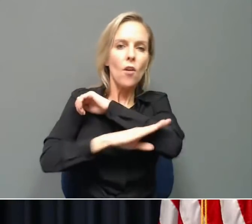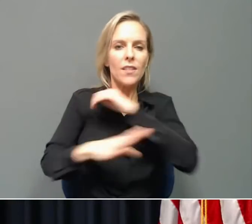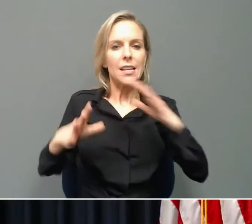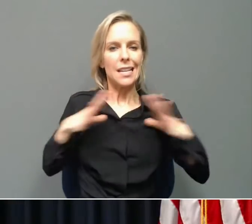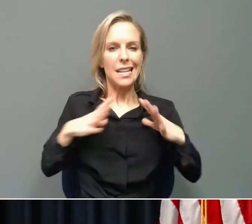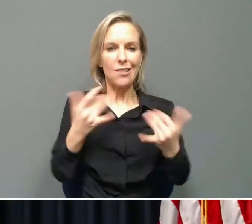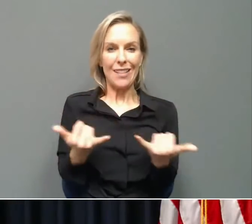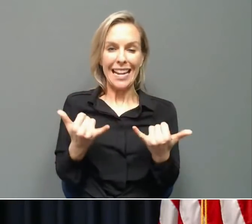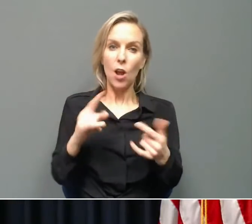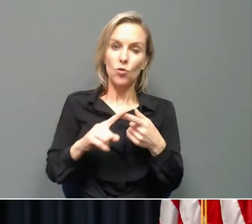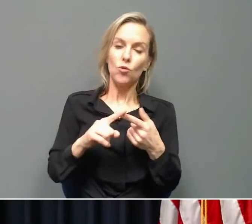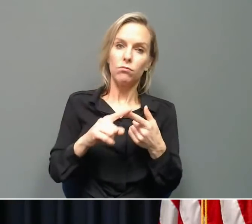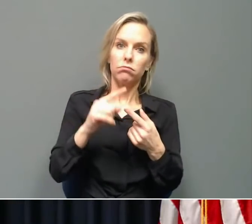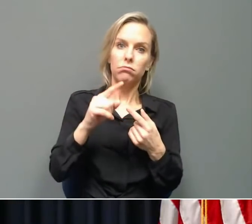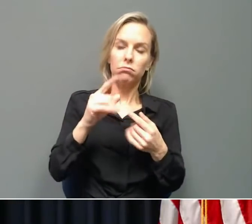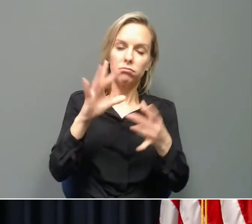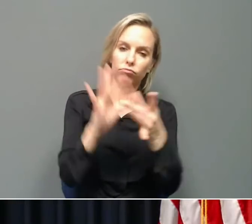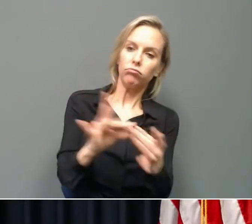to say that with certainty.